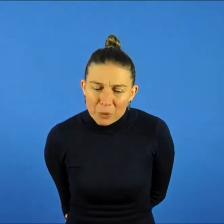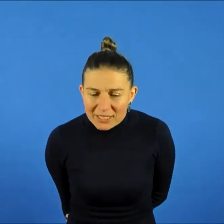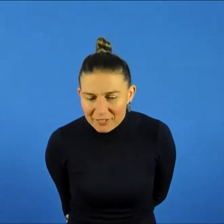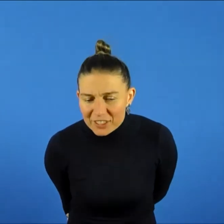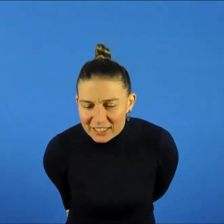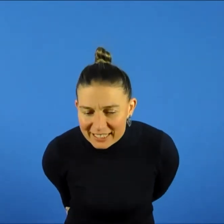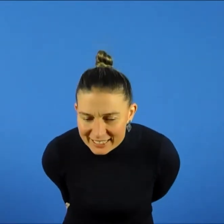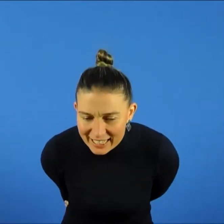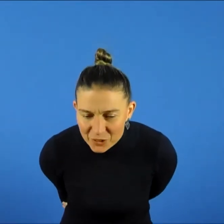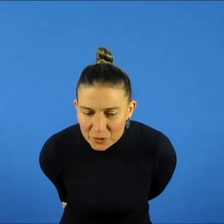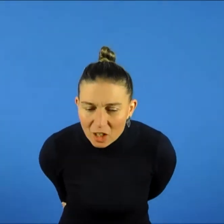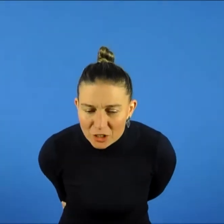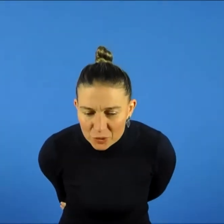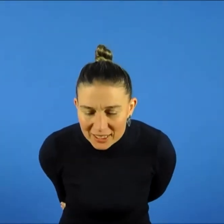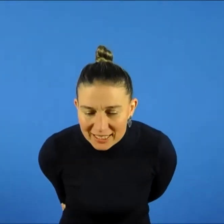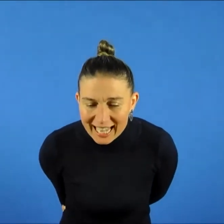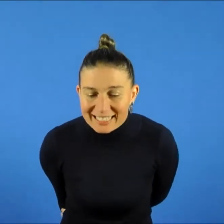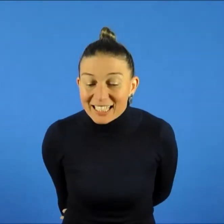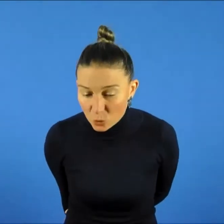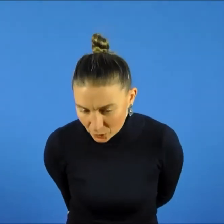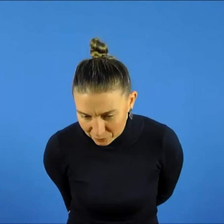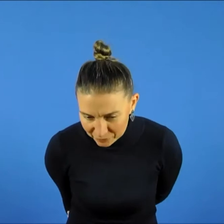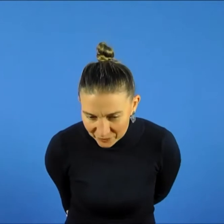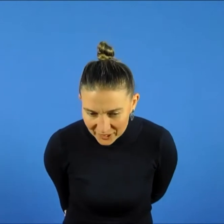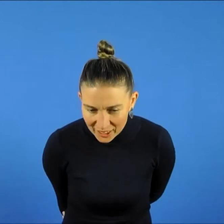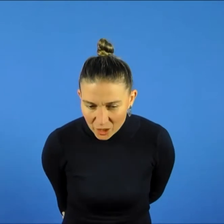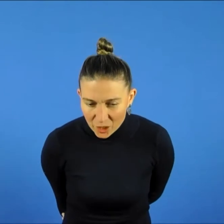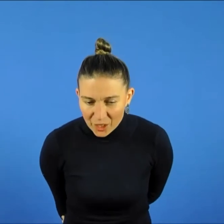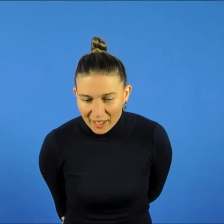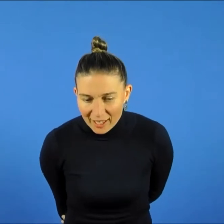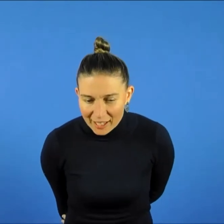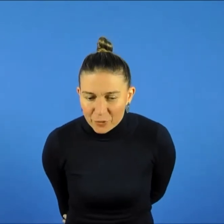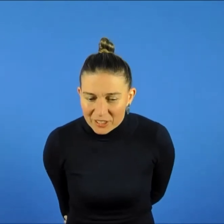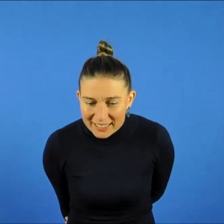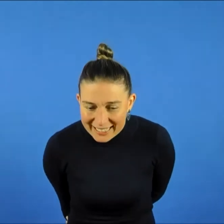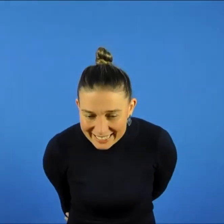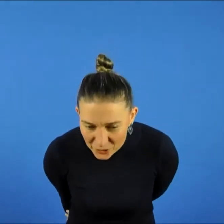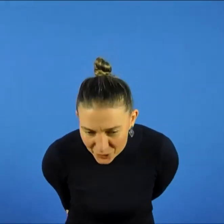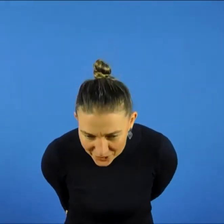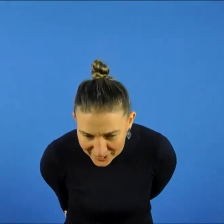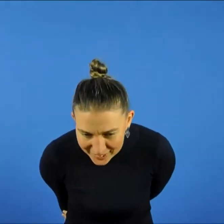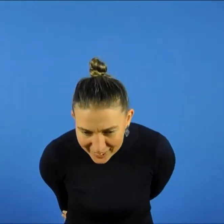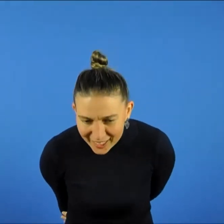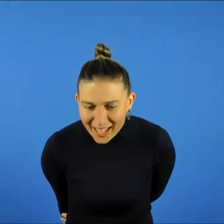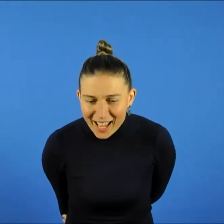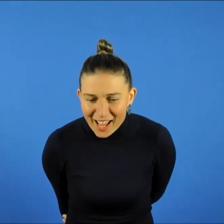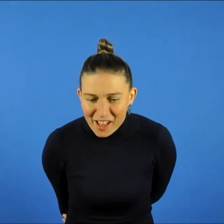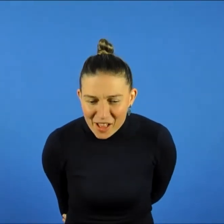What's important, I feel, is that we are also seen as equal. If we are seen as equal,